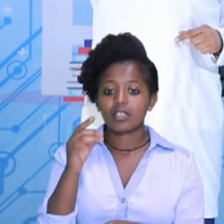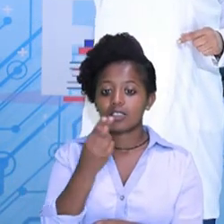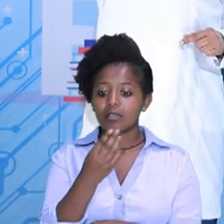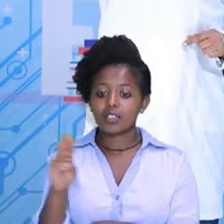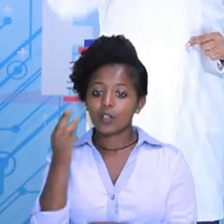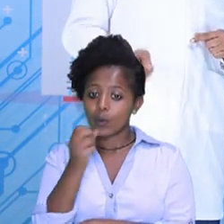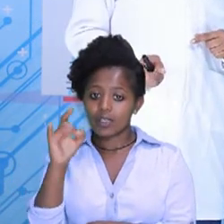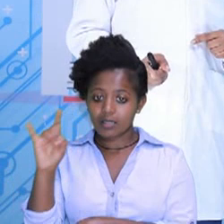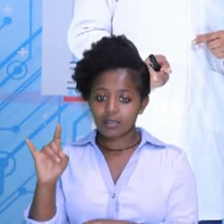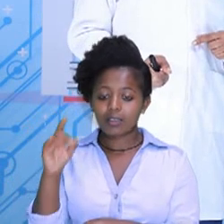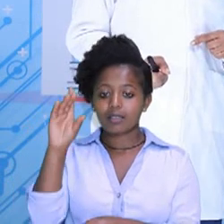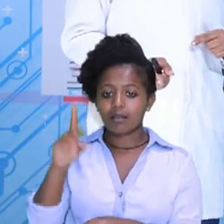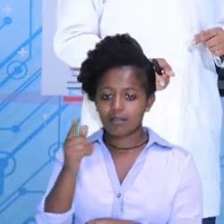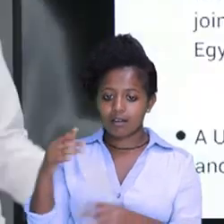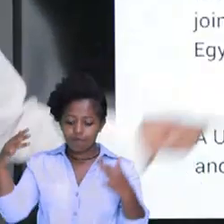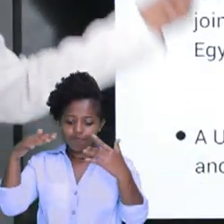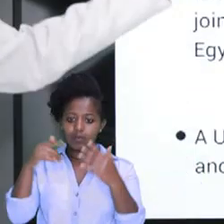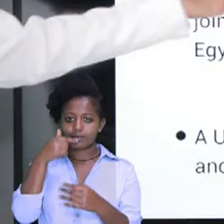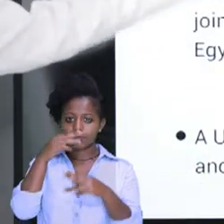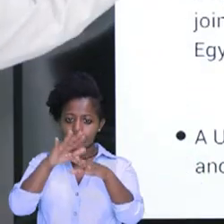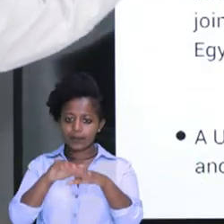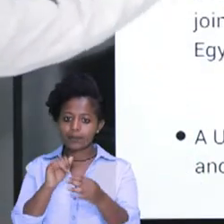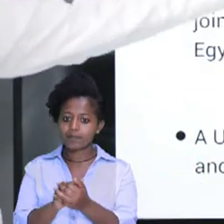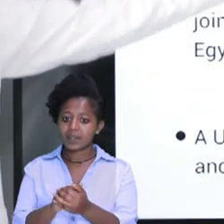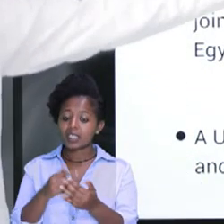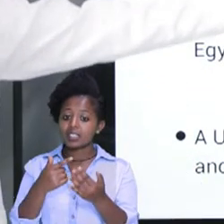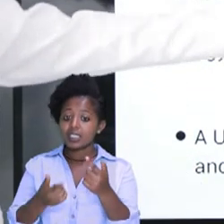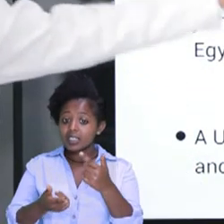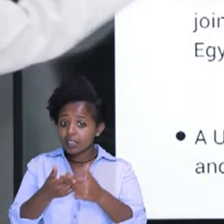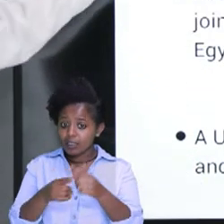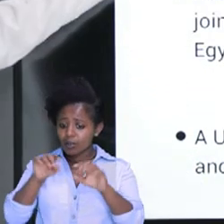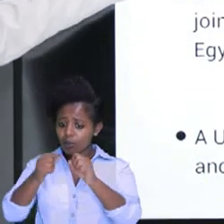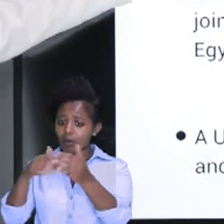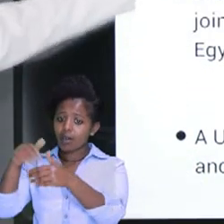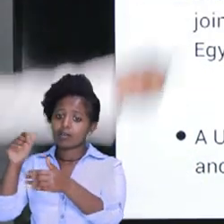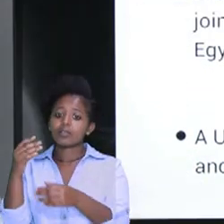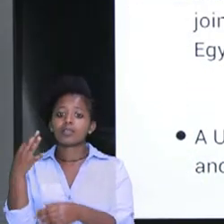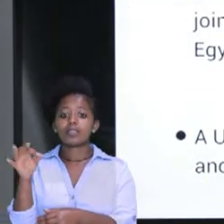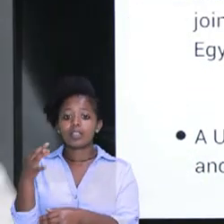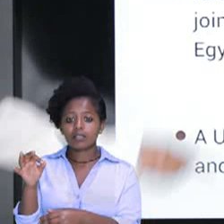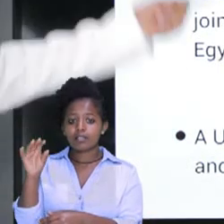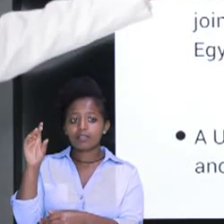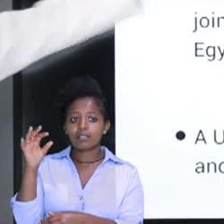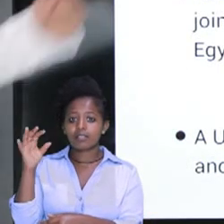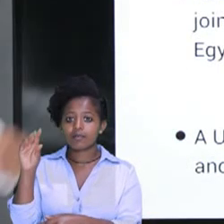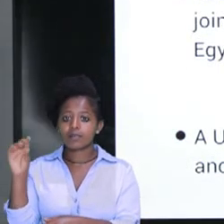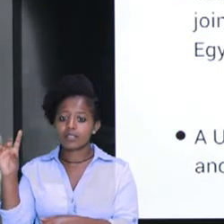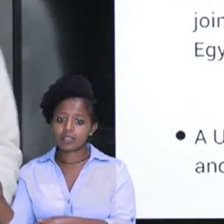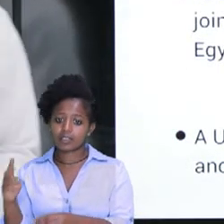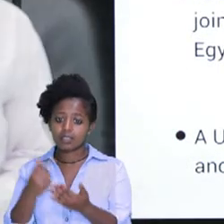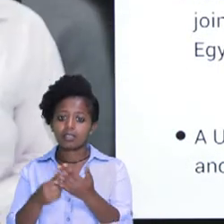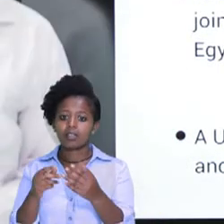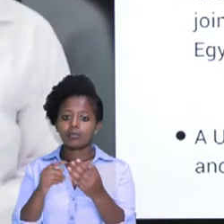the Suez Crisis. The second Arab-Israel war broke out on 1956. This